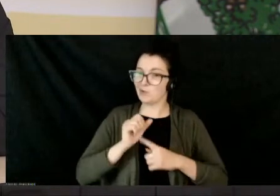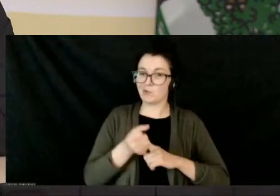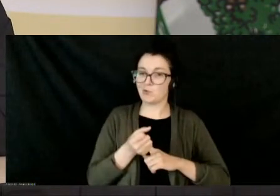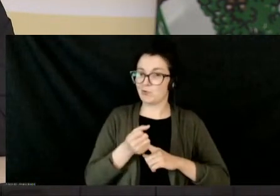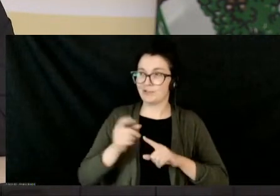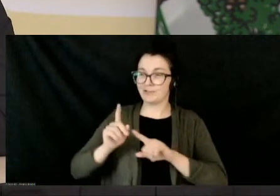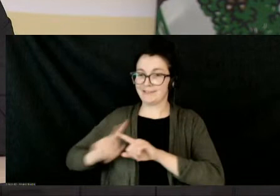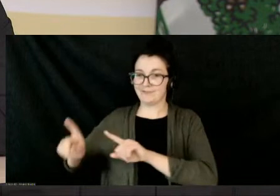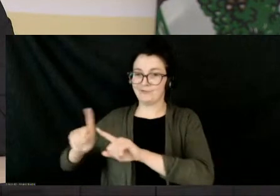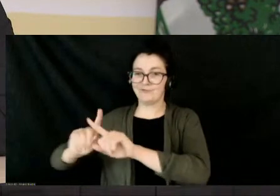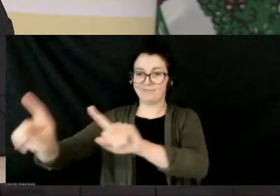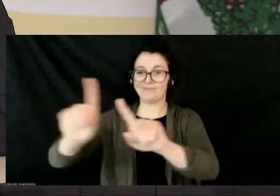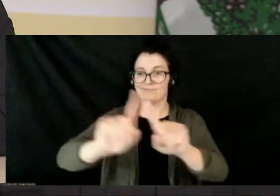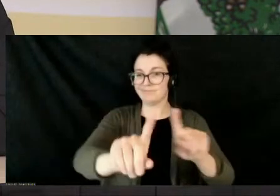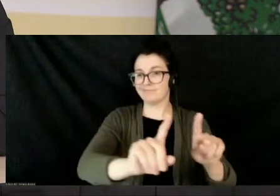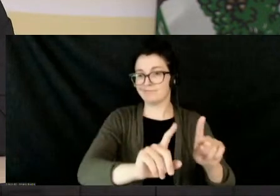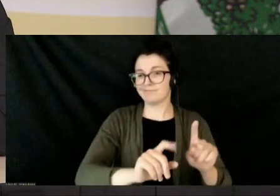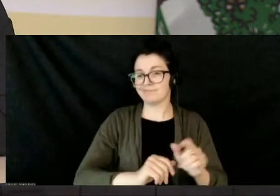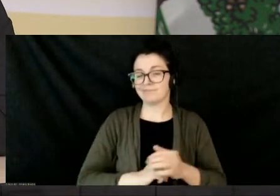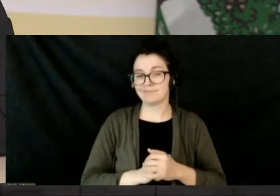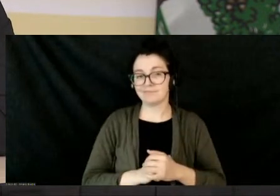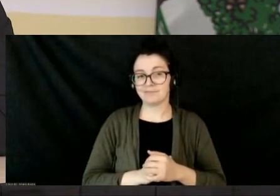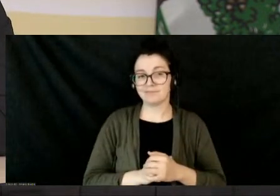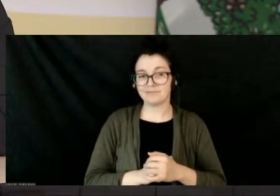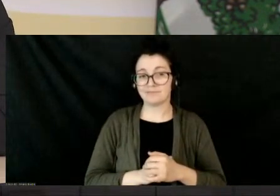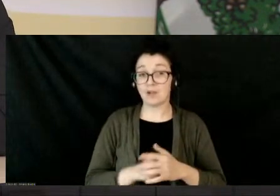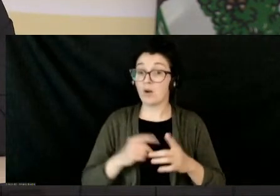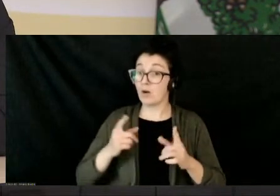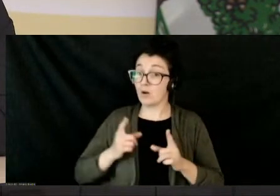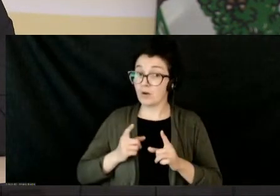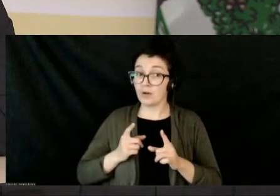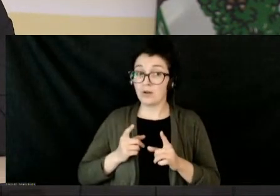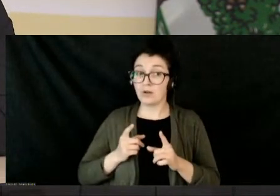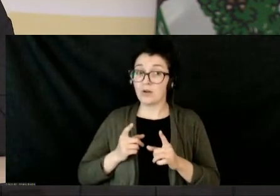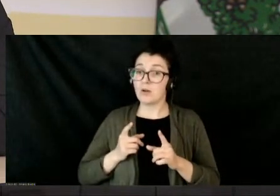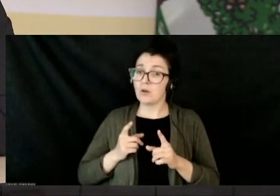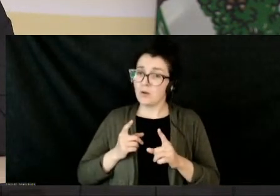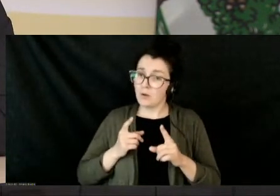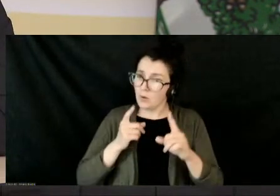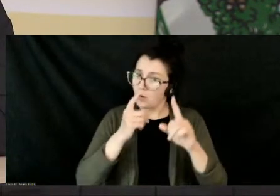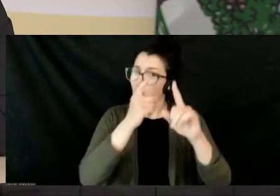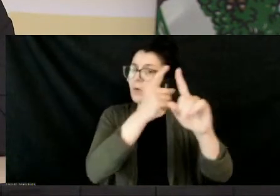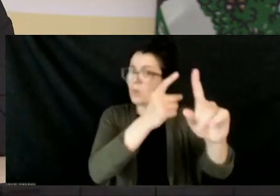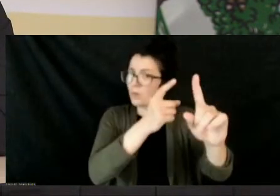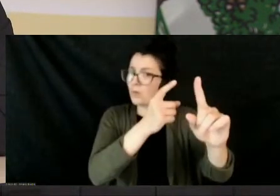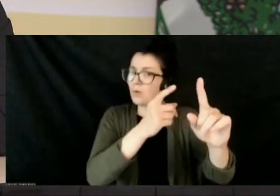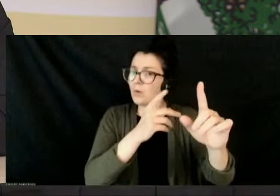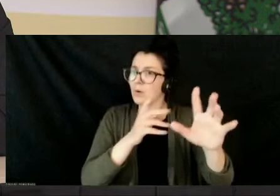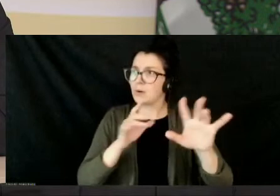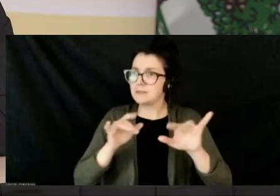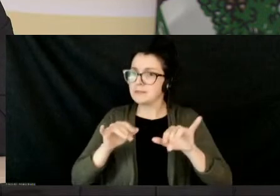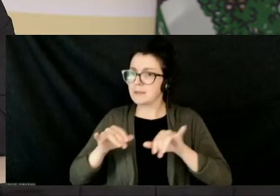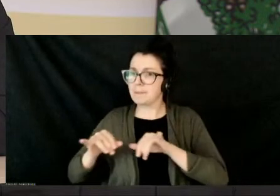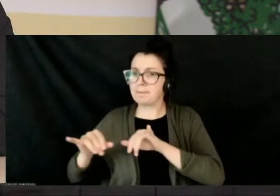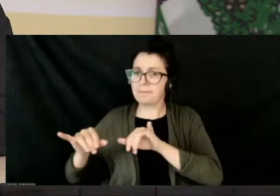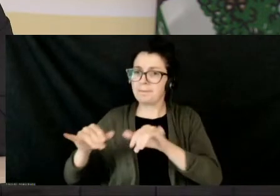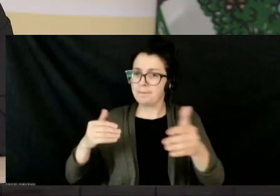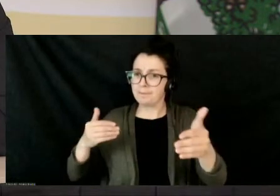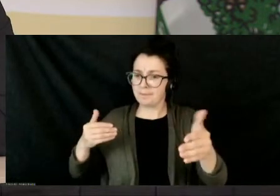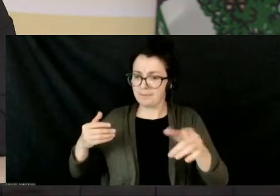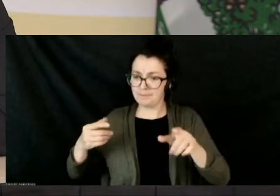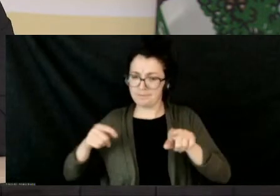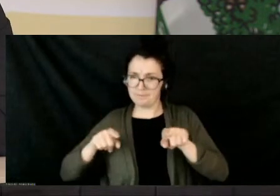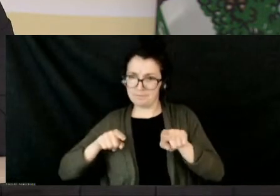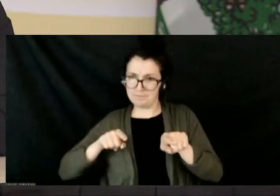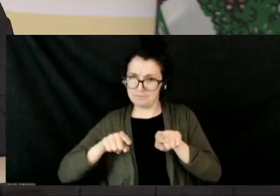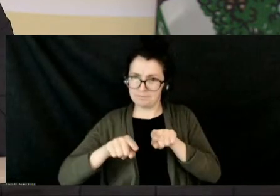think fundamentally we will get very similarly to the same dates and spaces.